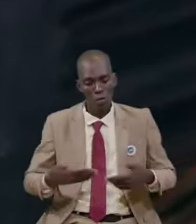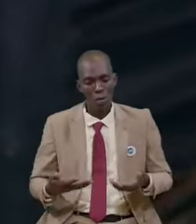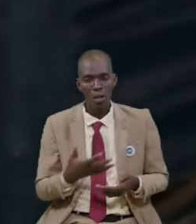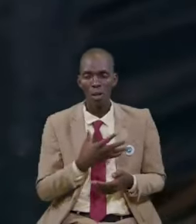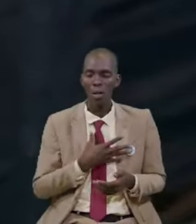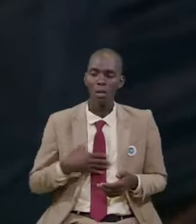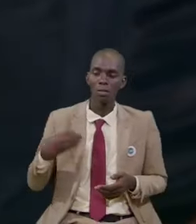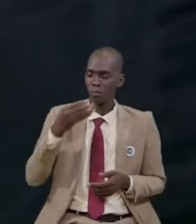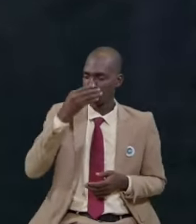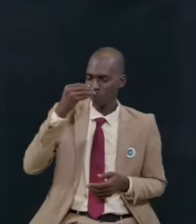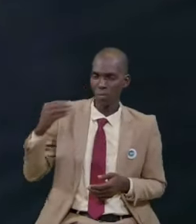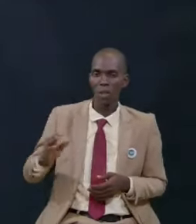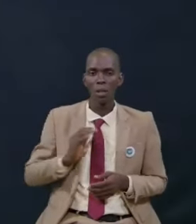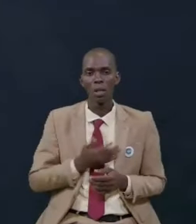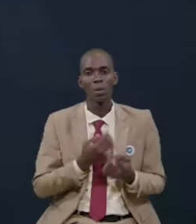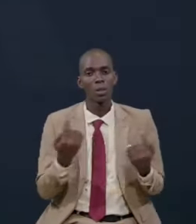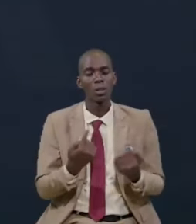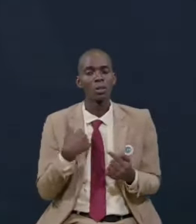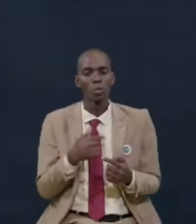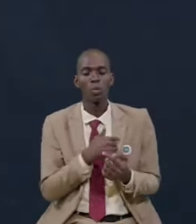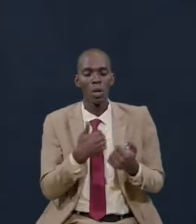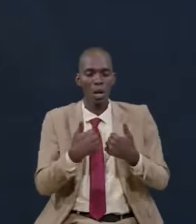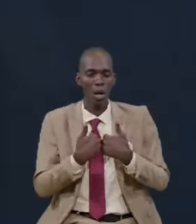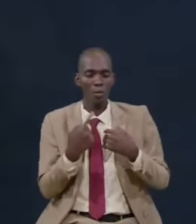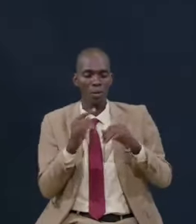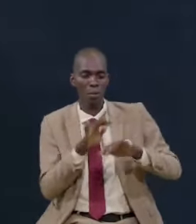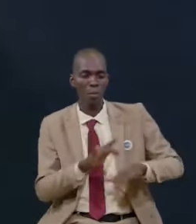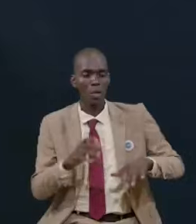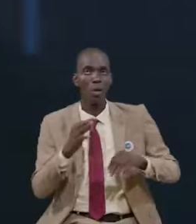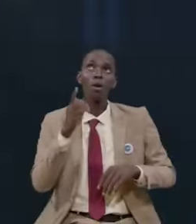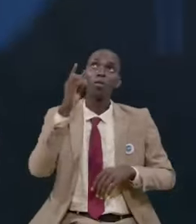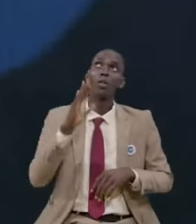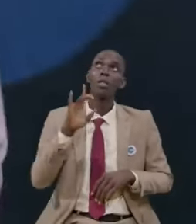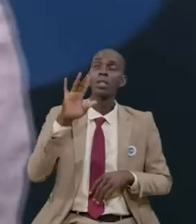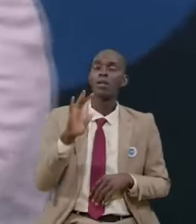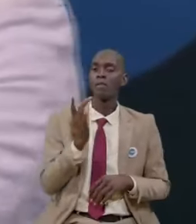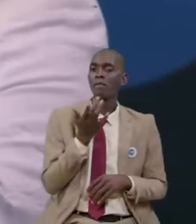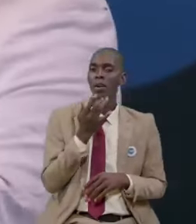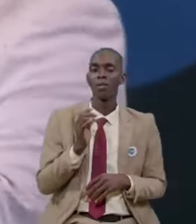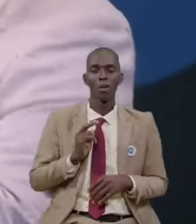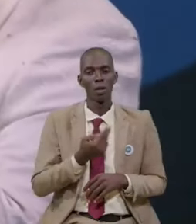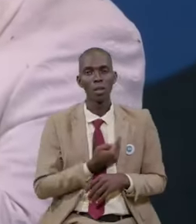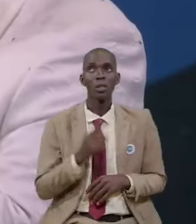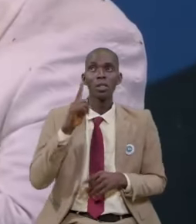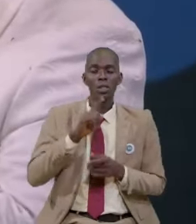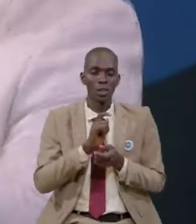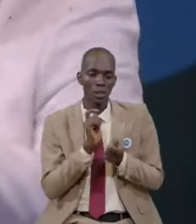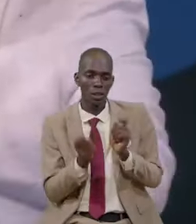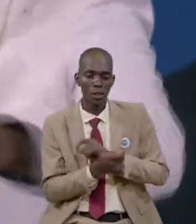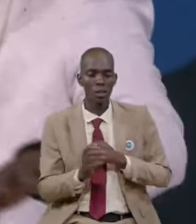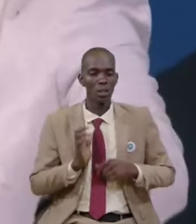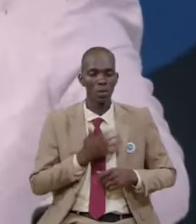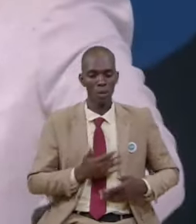of God. He favors us. He turns our lives around. He changes us